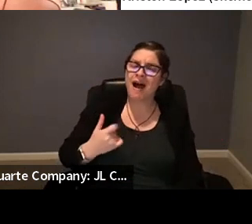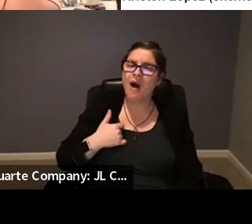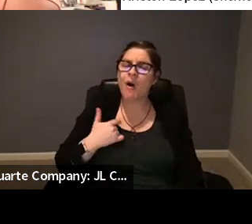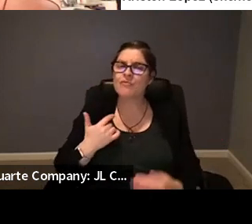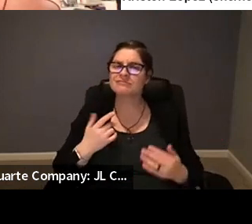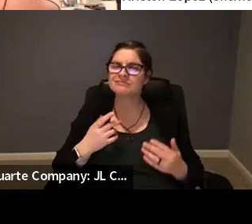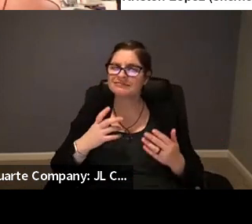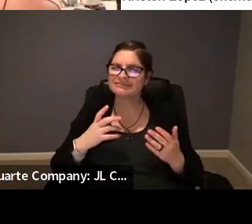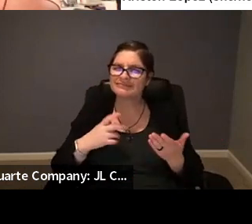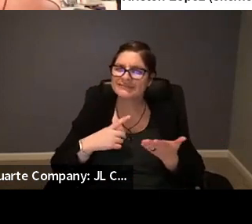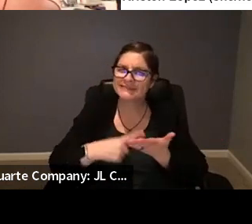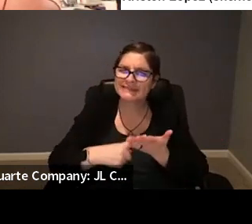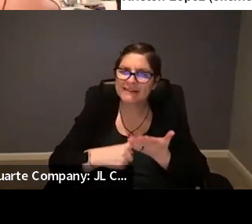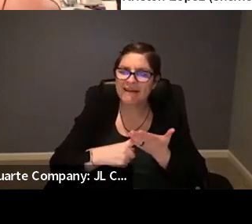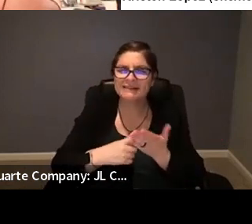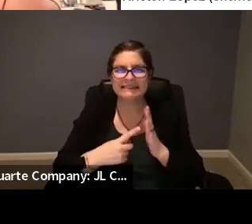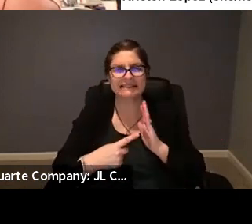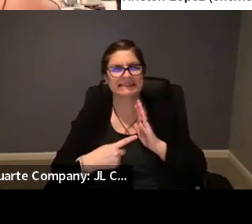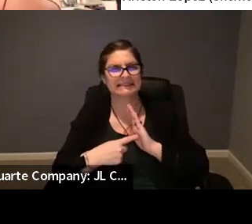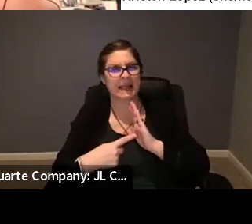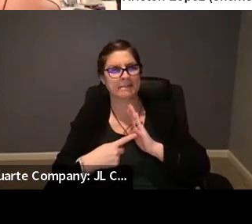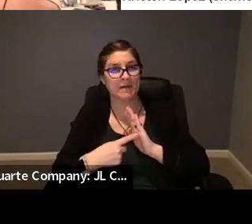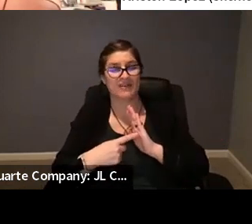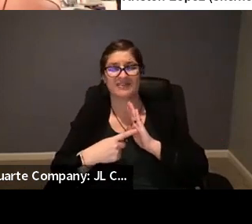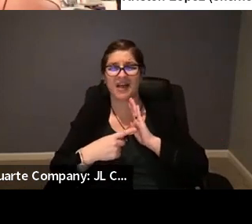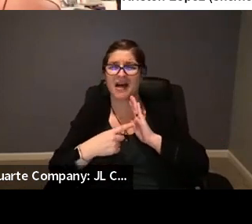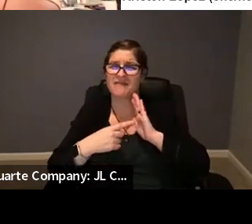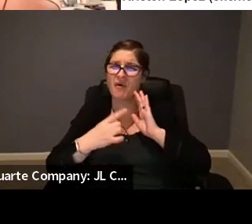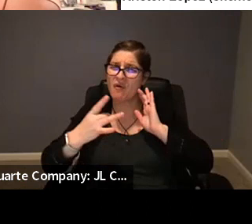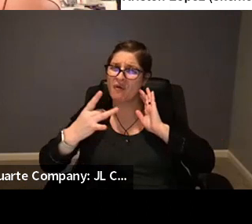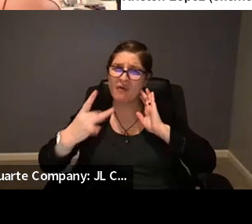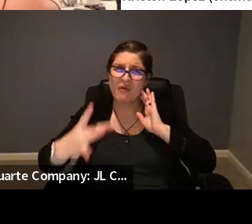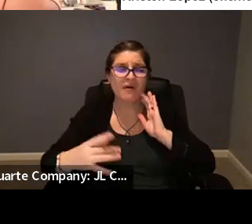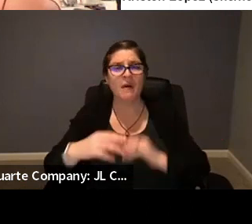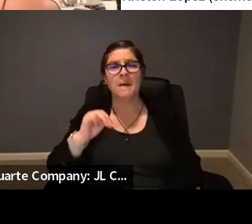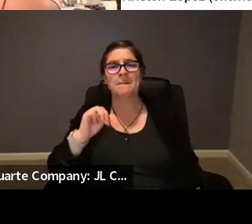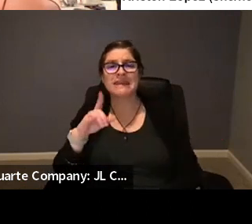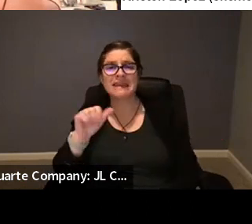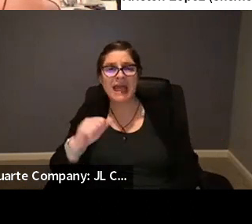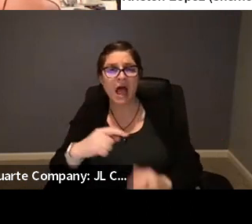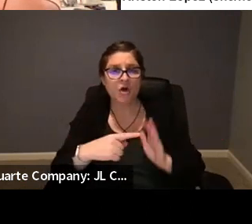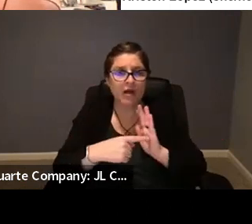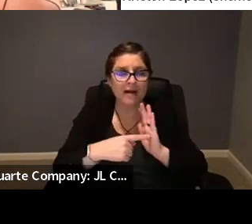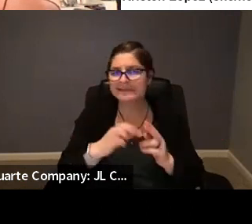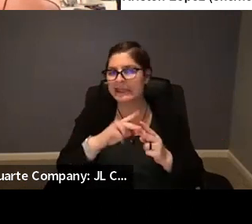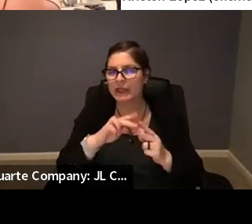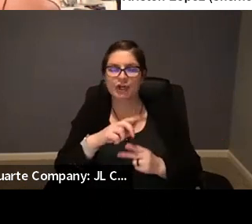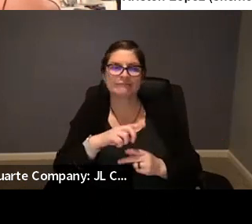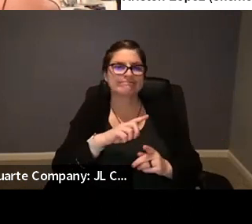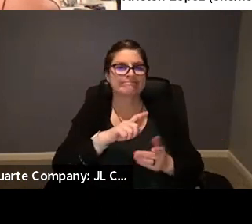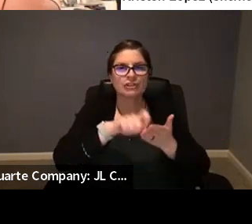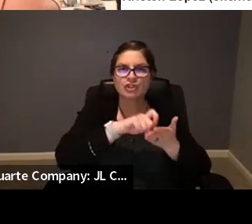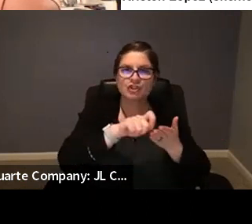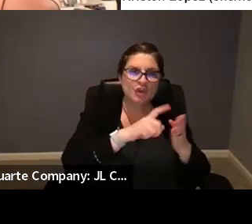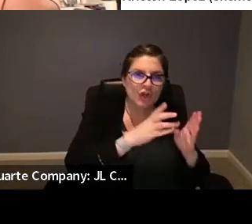about some examples of bad media representation. So either journalistic examples, like in the